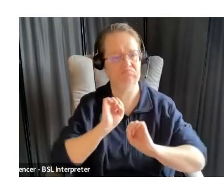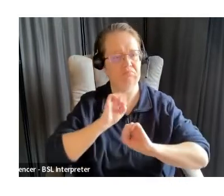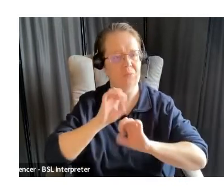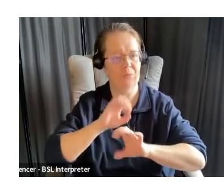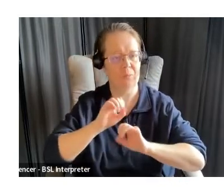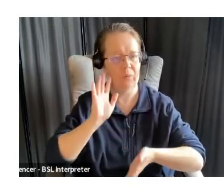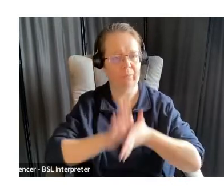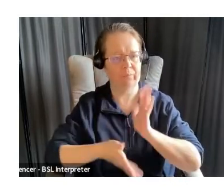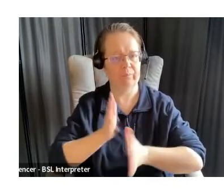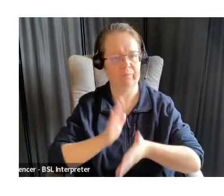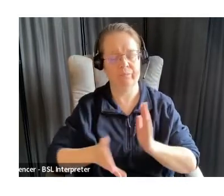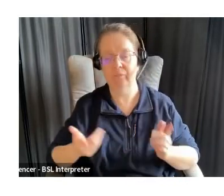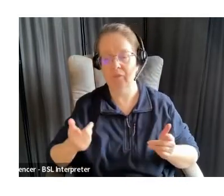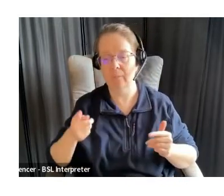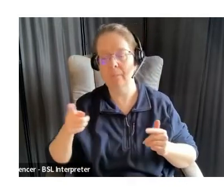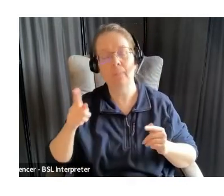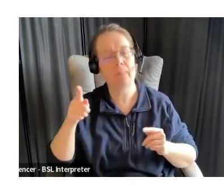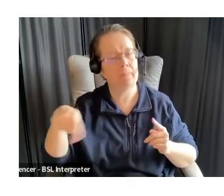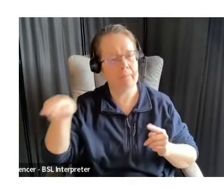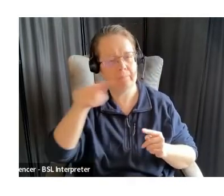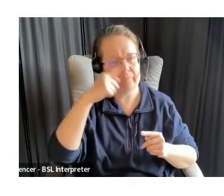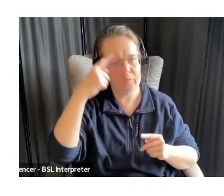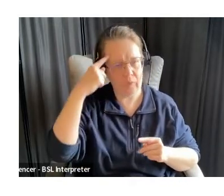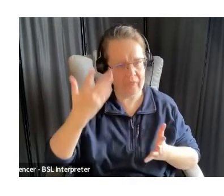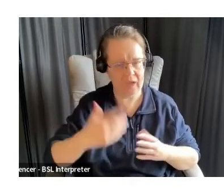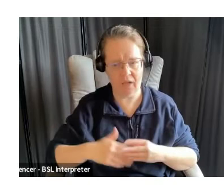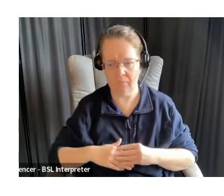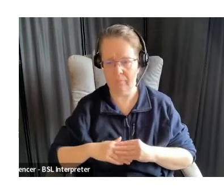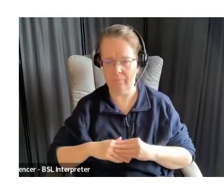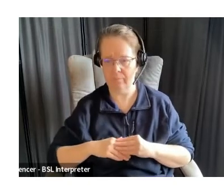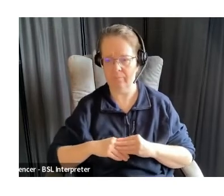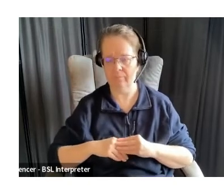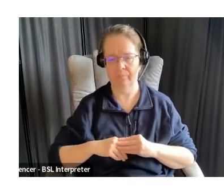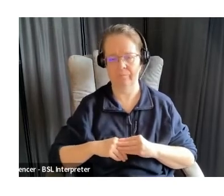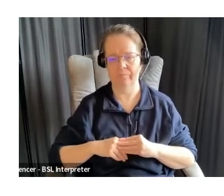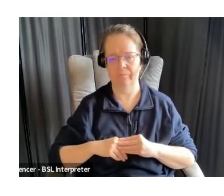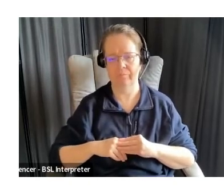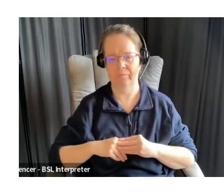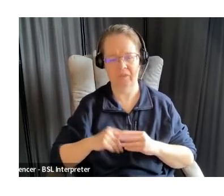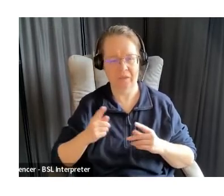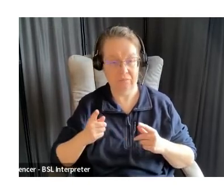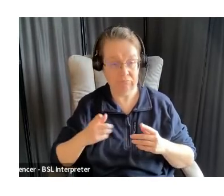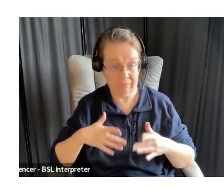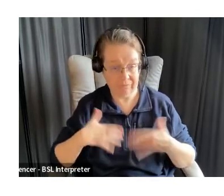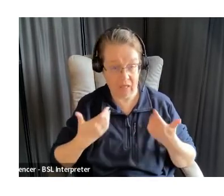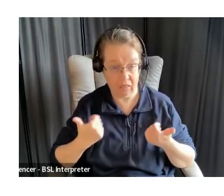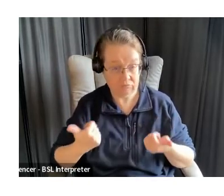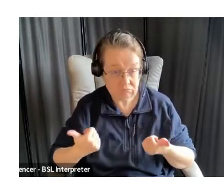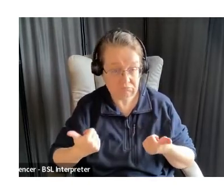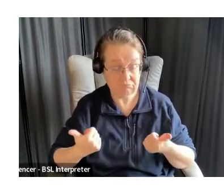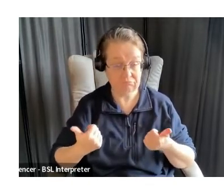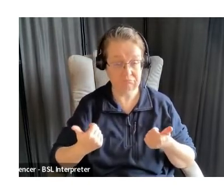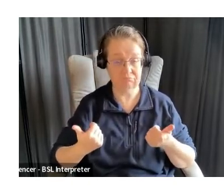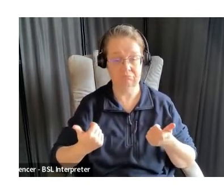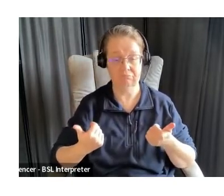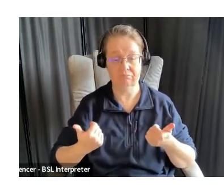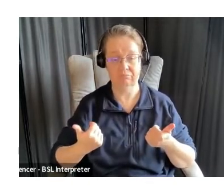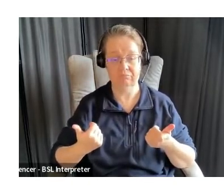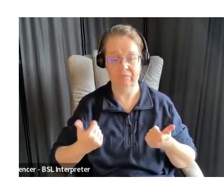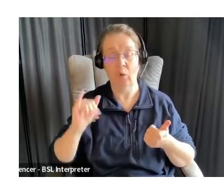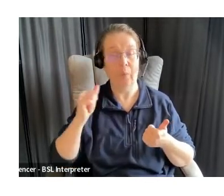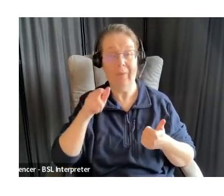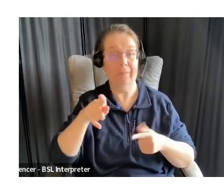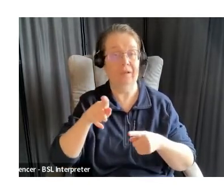that? You know, in terms of when they're asking you to tell me about yourself, is this helpful? Maybe you have a